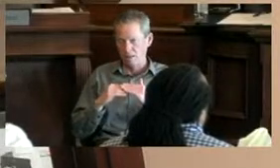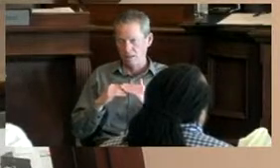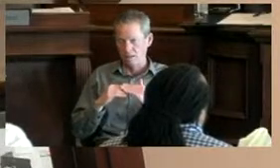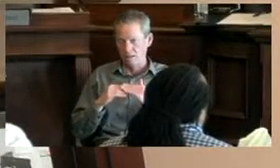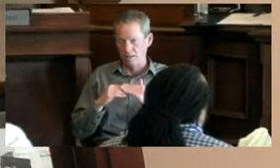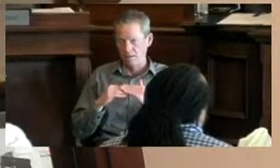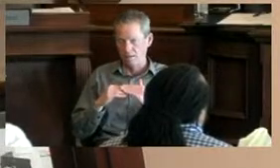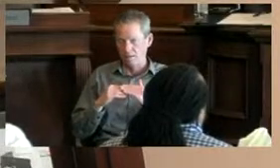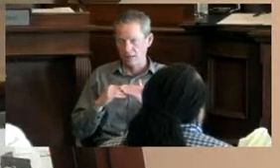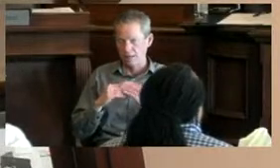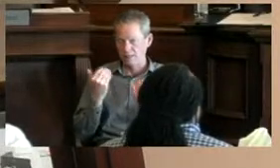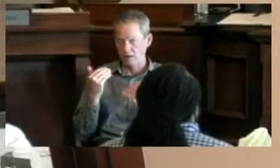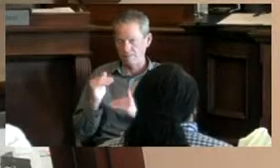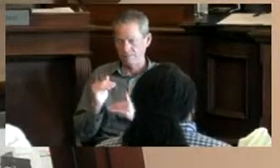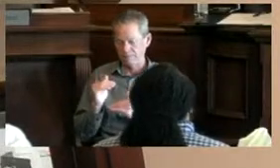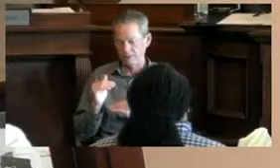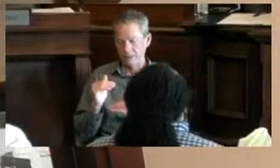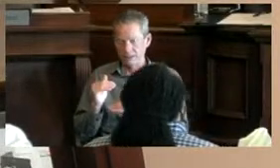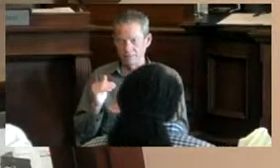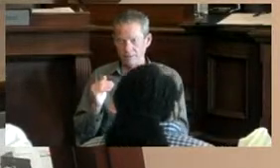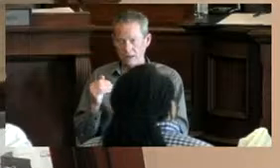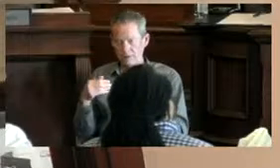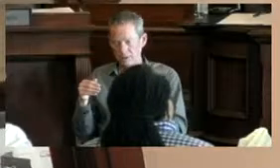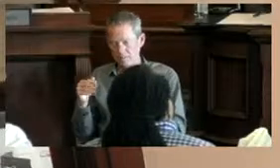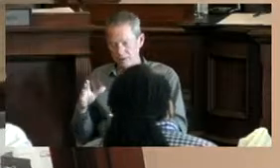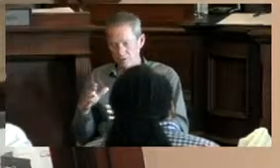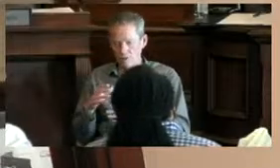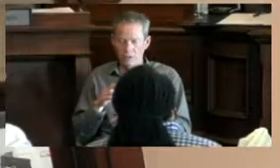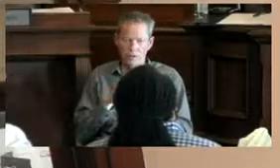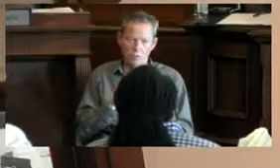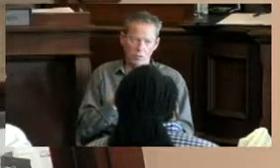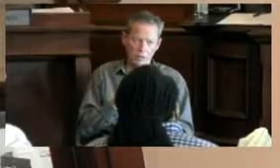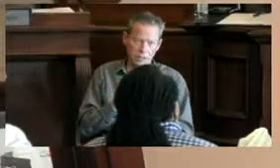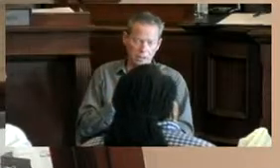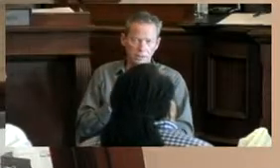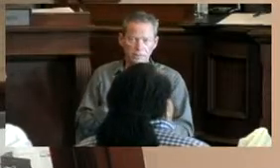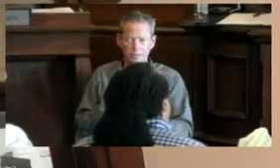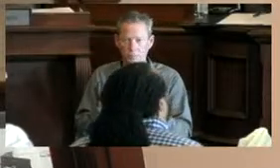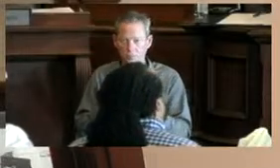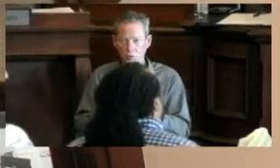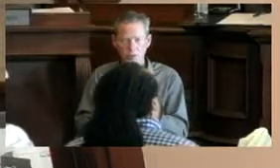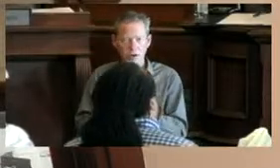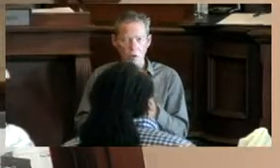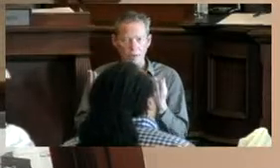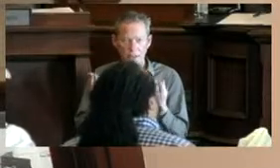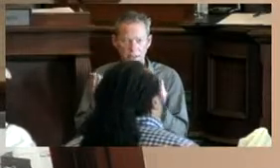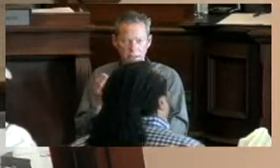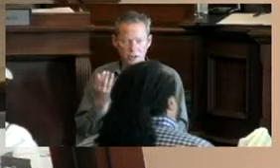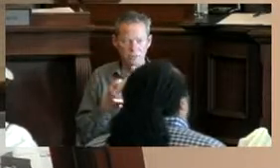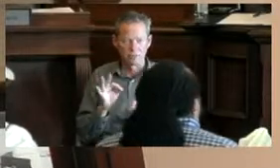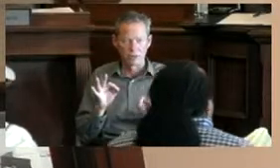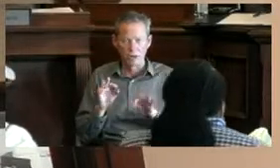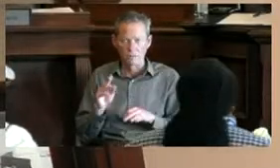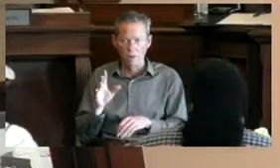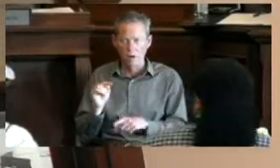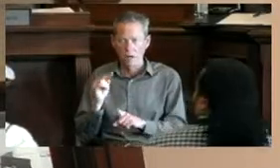X number of dispensaries, X number of retail businesses, or is it open-ended? Is it kind of free market open-ended?